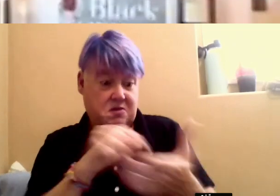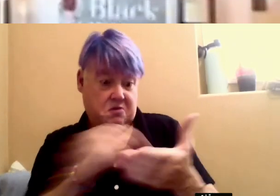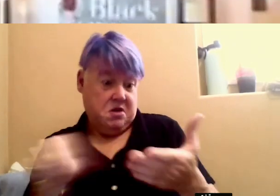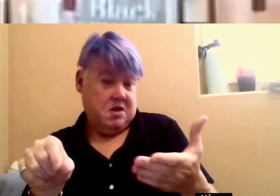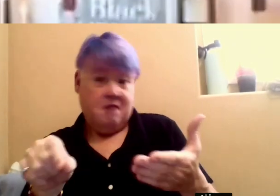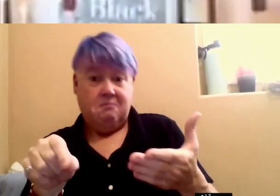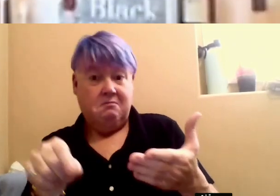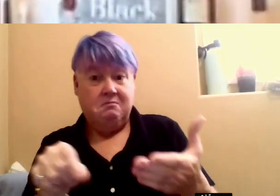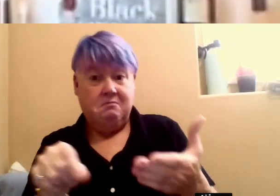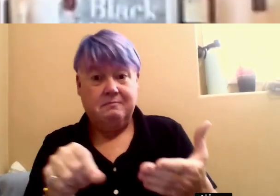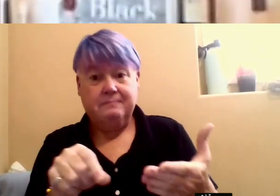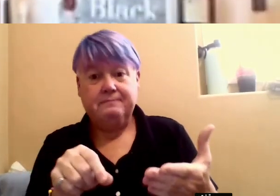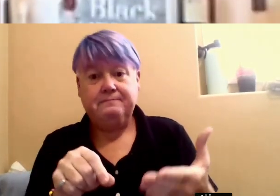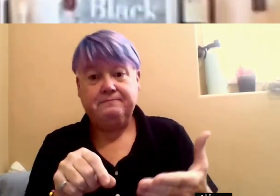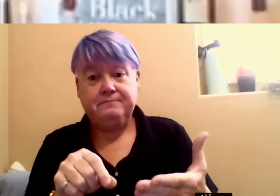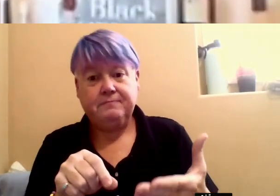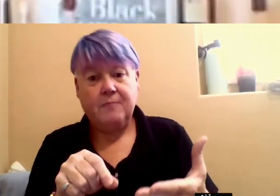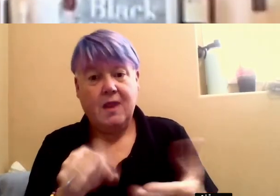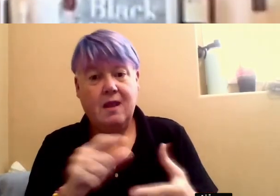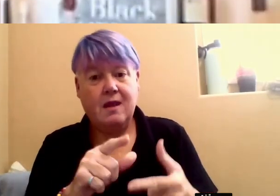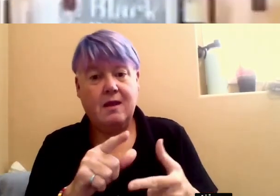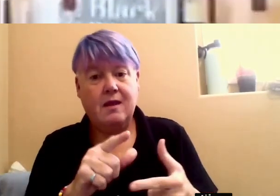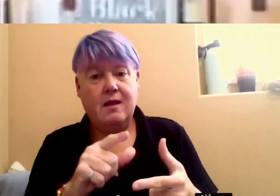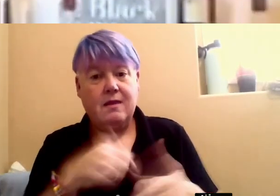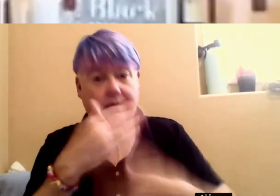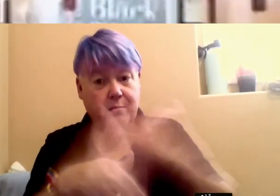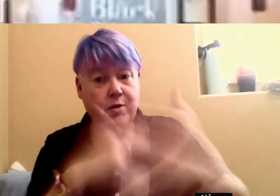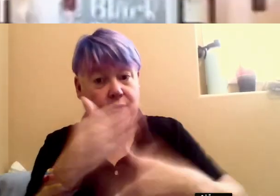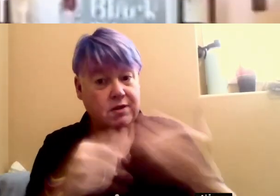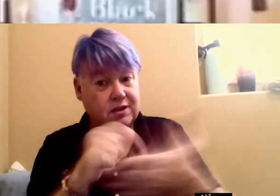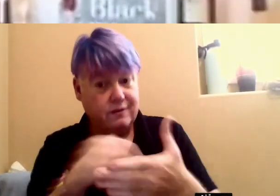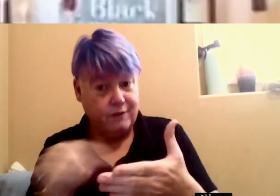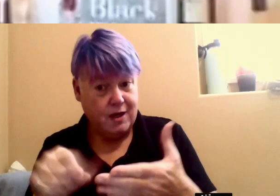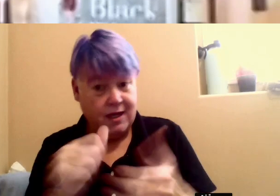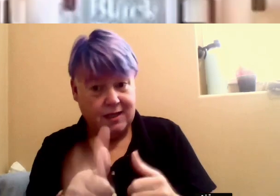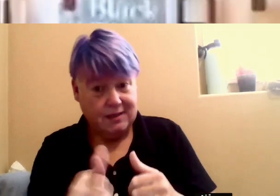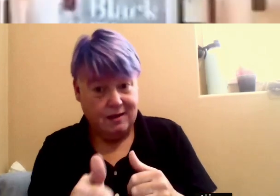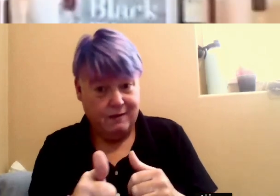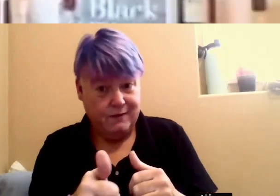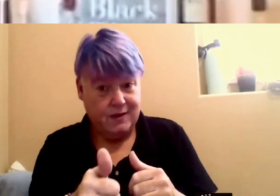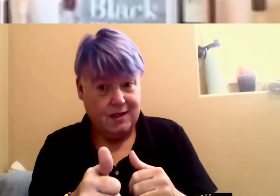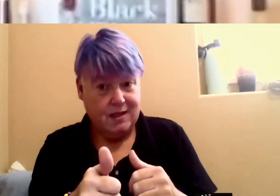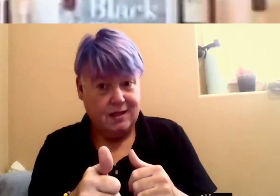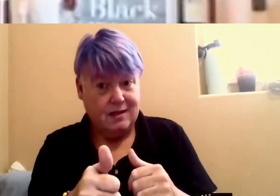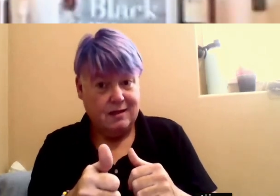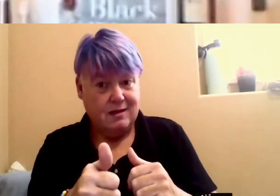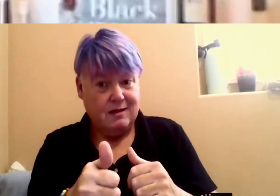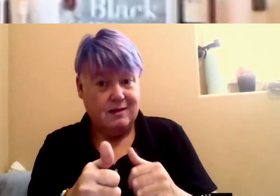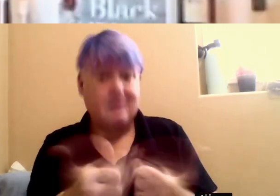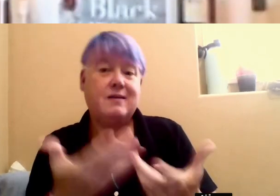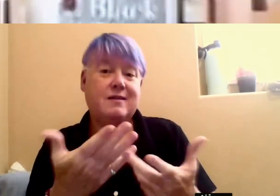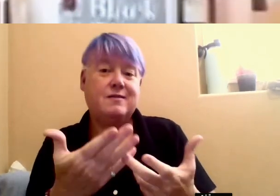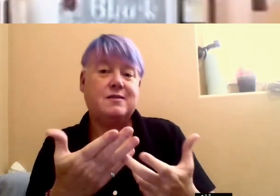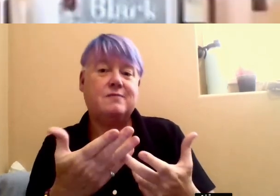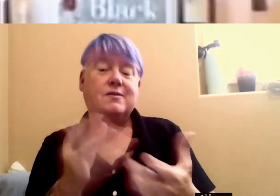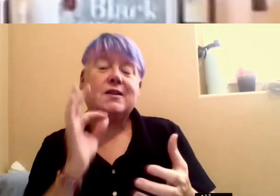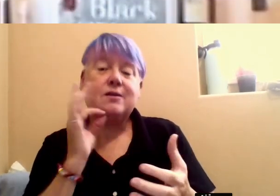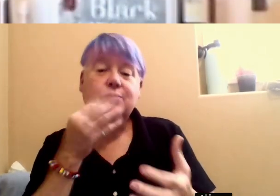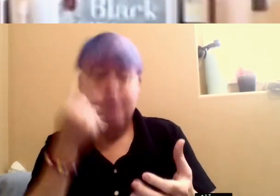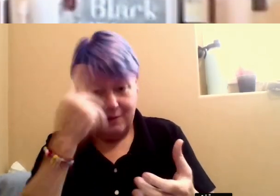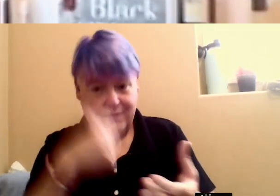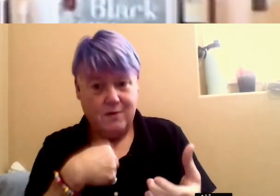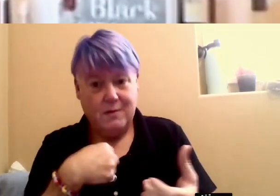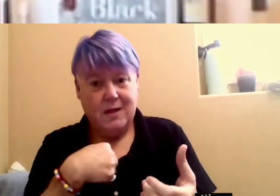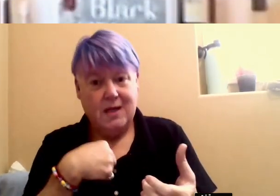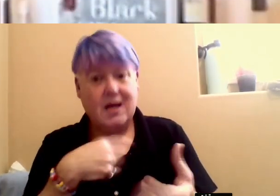And then the process of writing it itself was, it was really cathartic in a way. And I